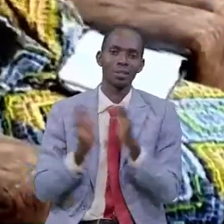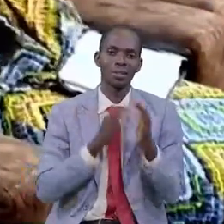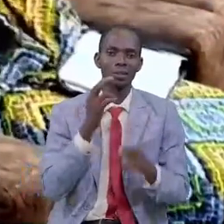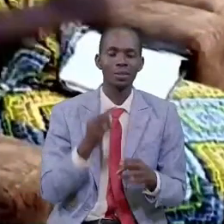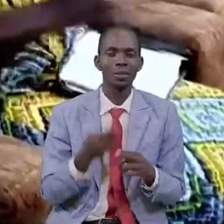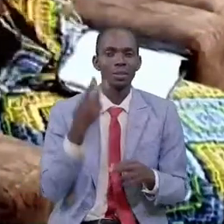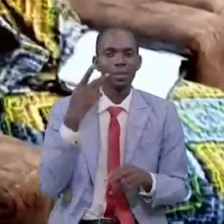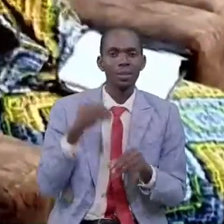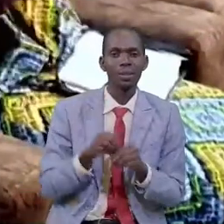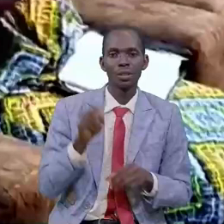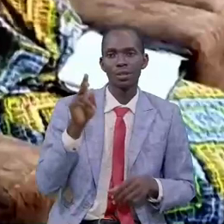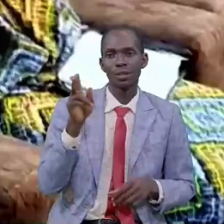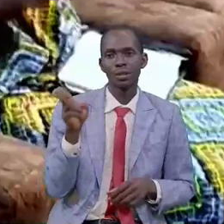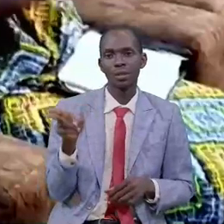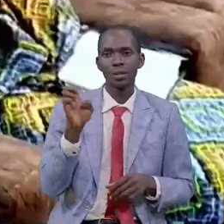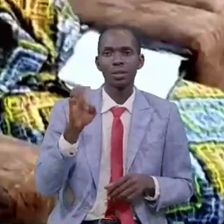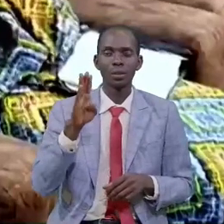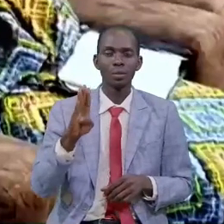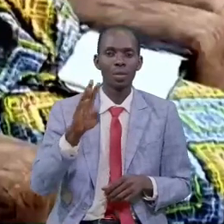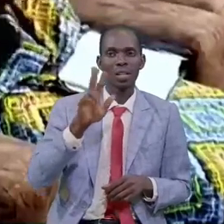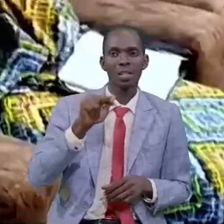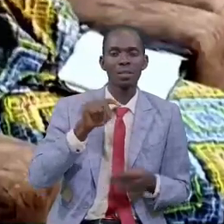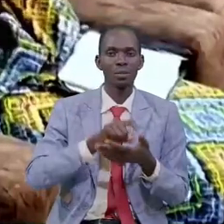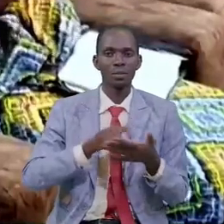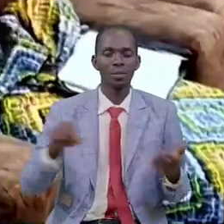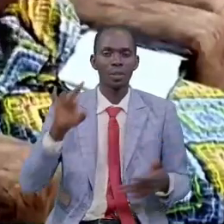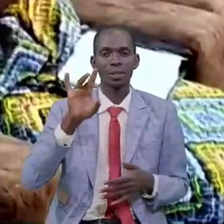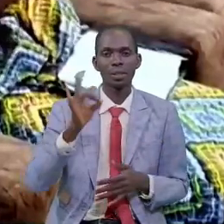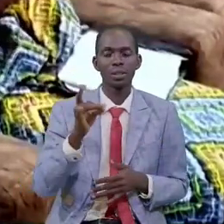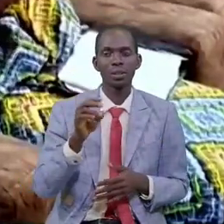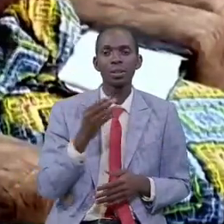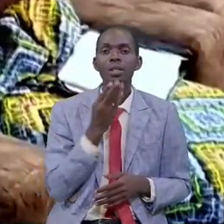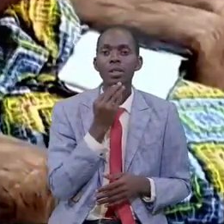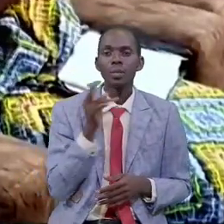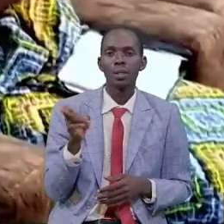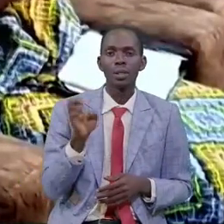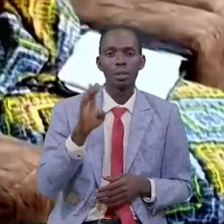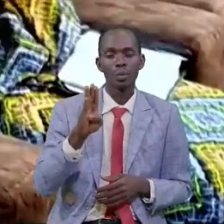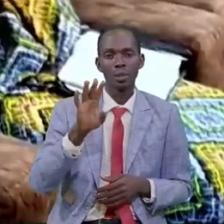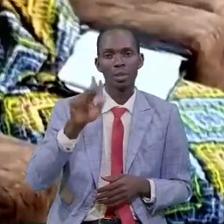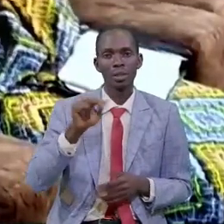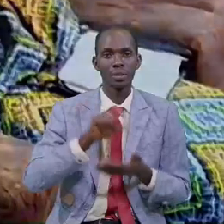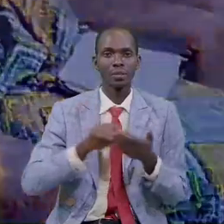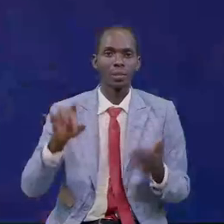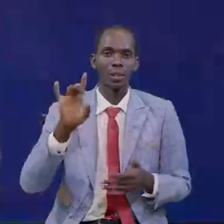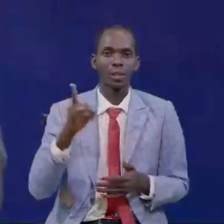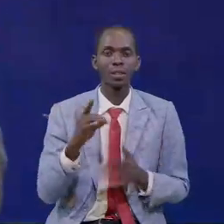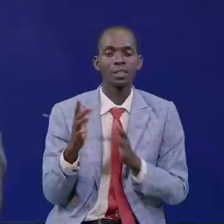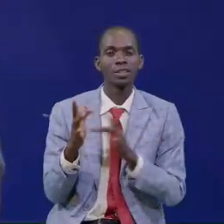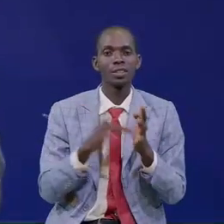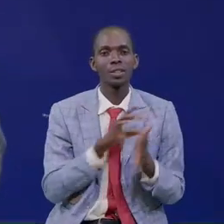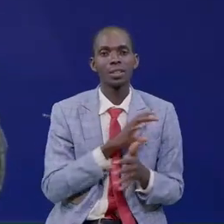verse 8. In Hebrews chapter 13, verse 8, Jesus Christ, the